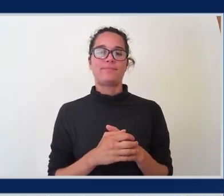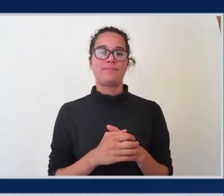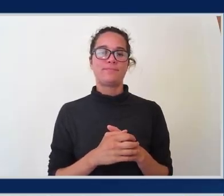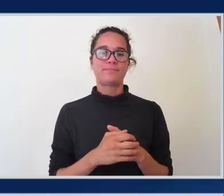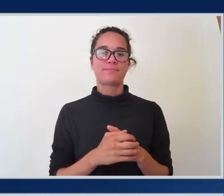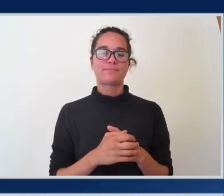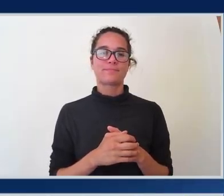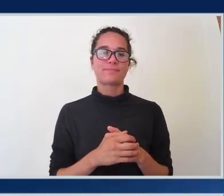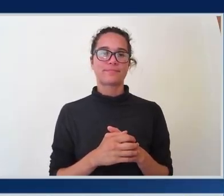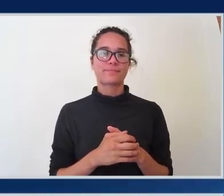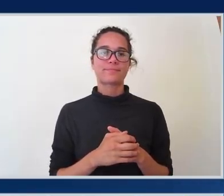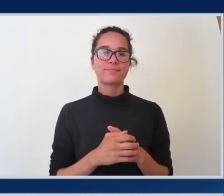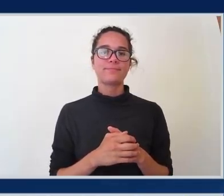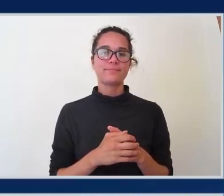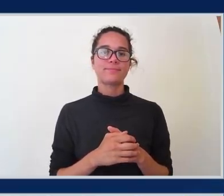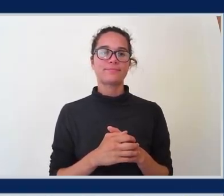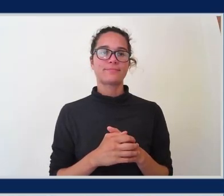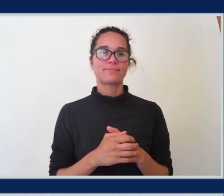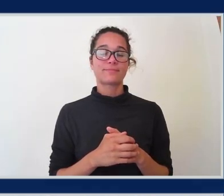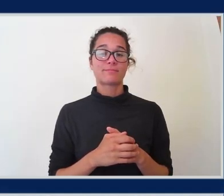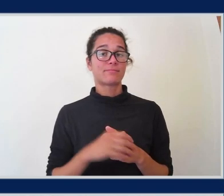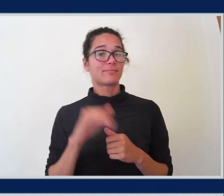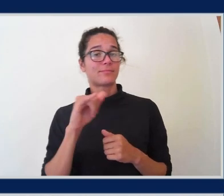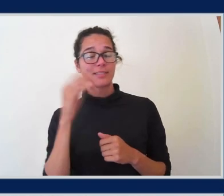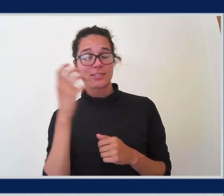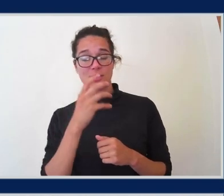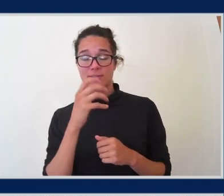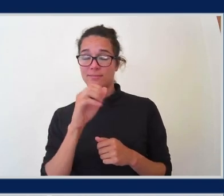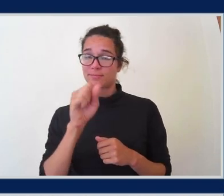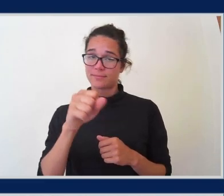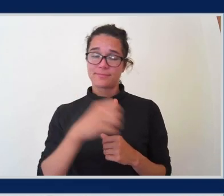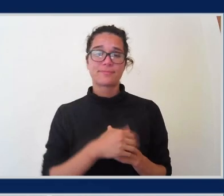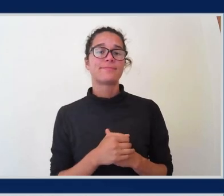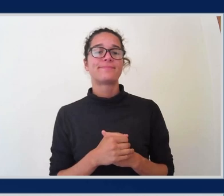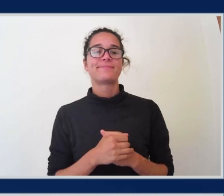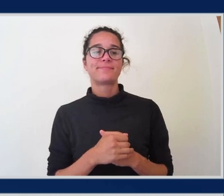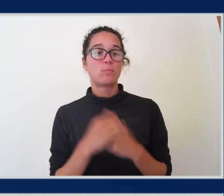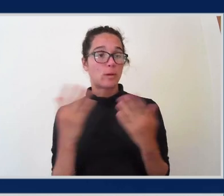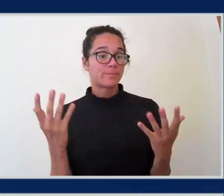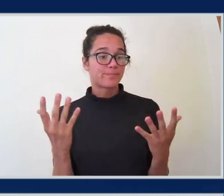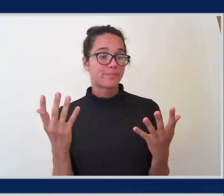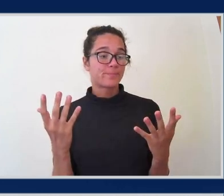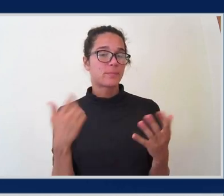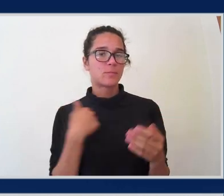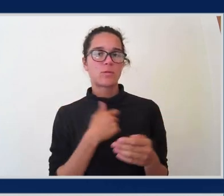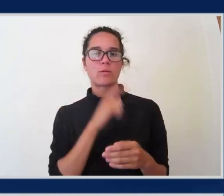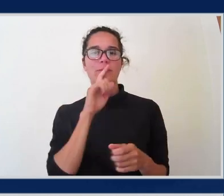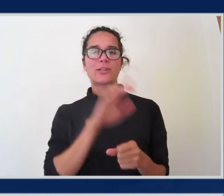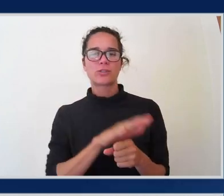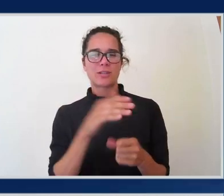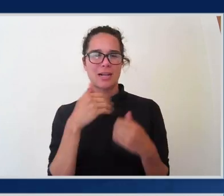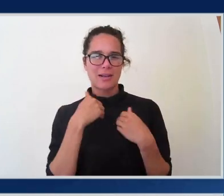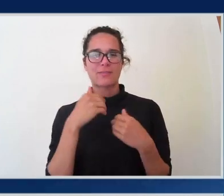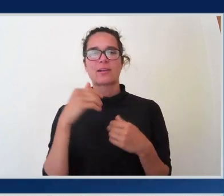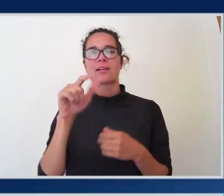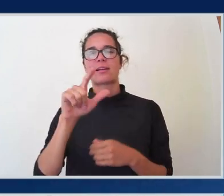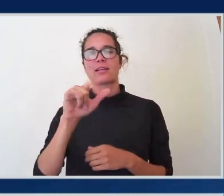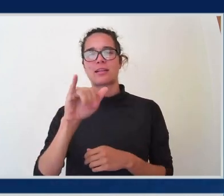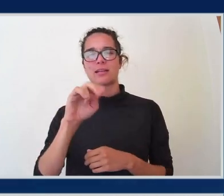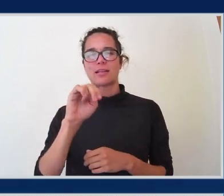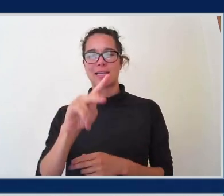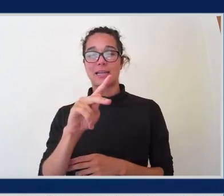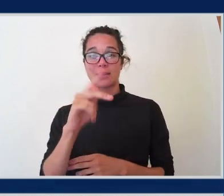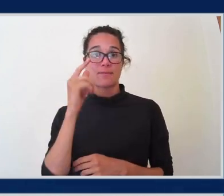Yeah, absolutely. Yeah, that's awesome. And yeah, we'll make sure to have a link for that, because this is something that